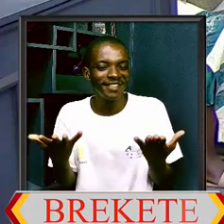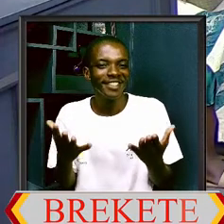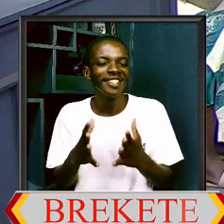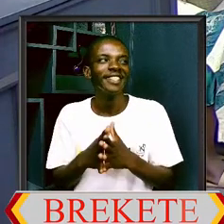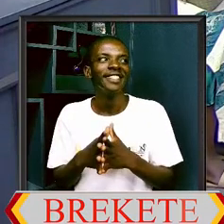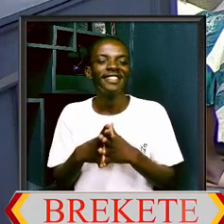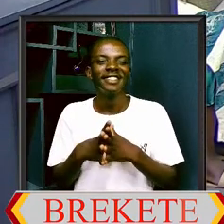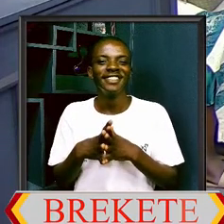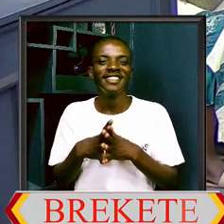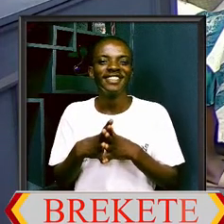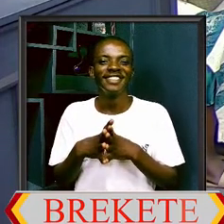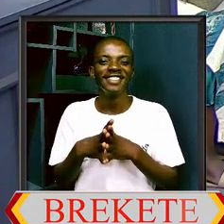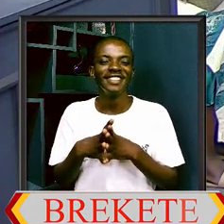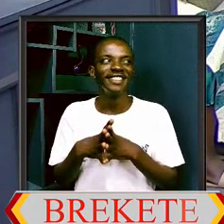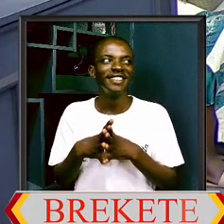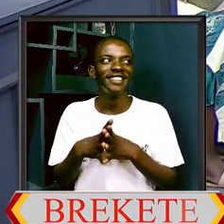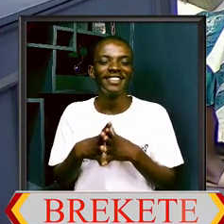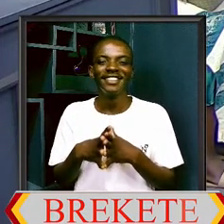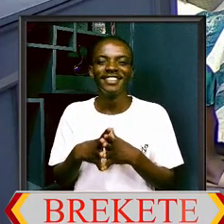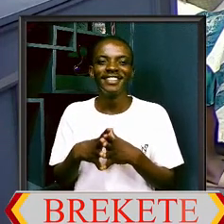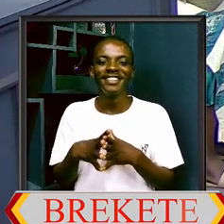mul millionaire